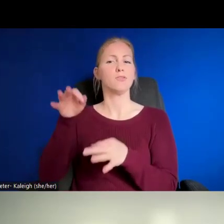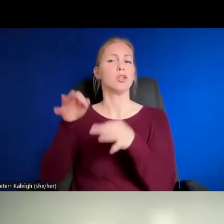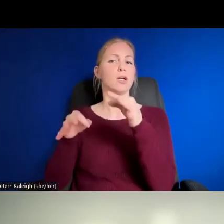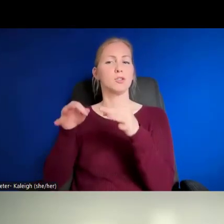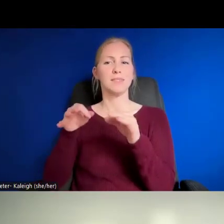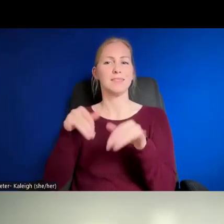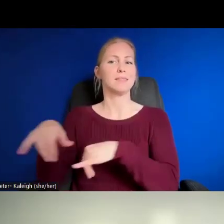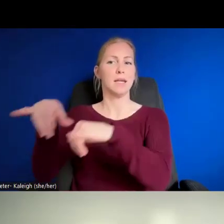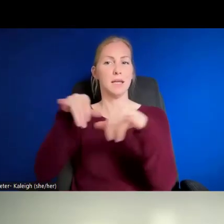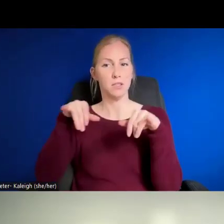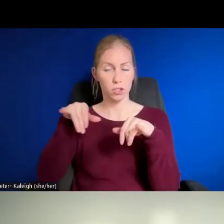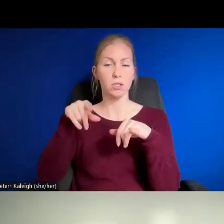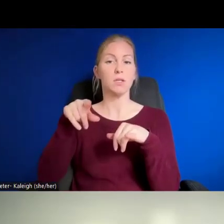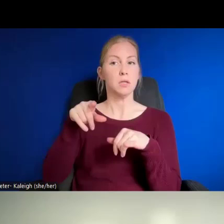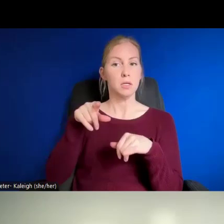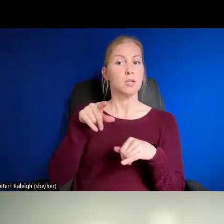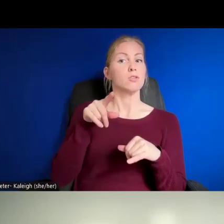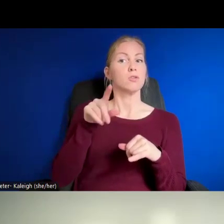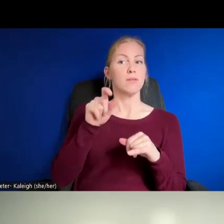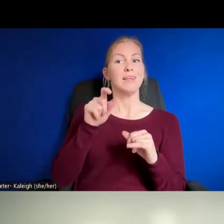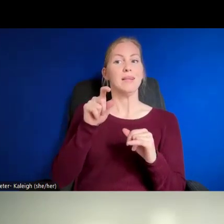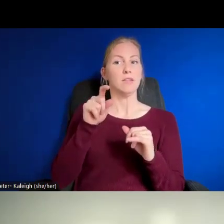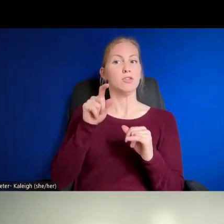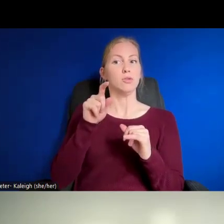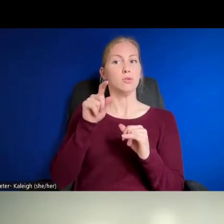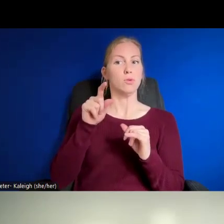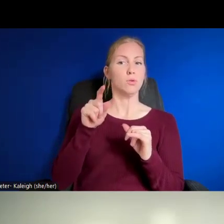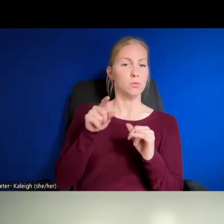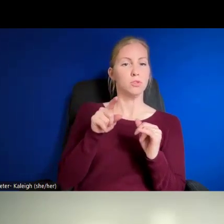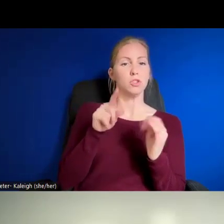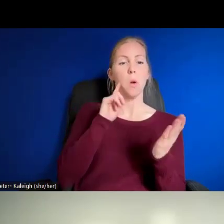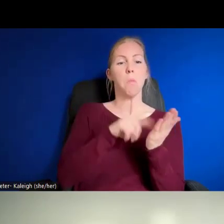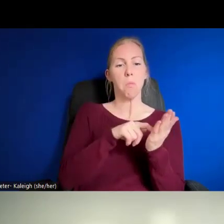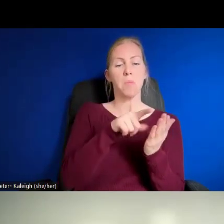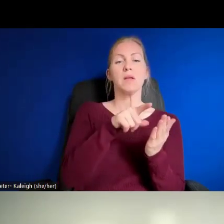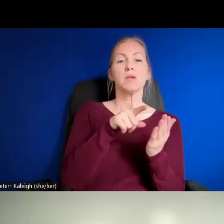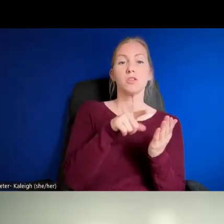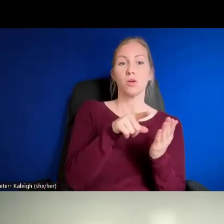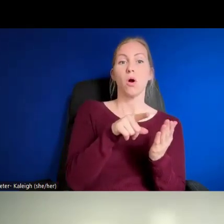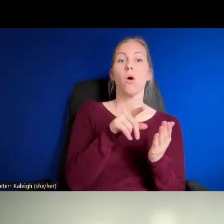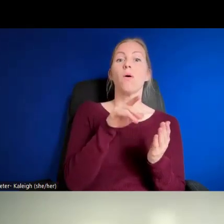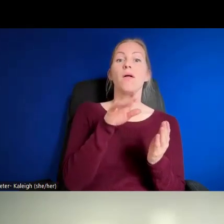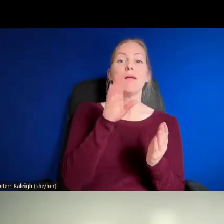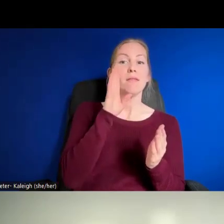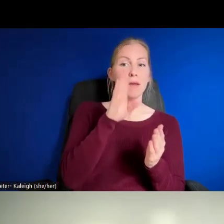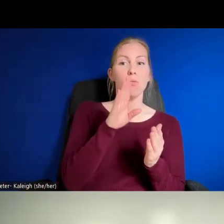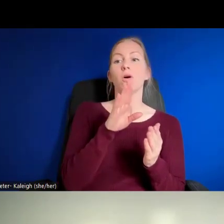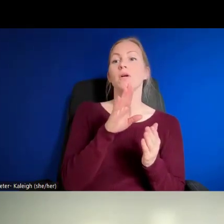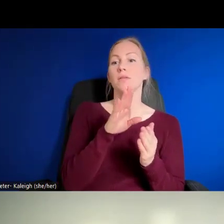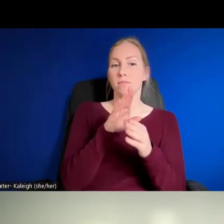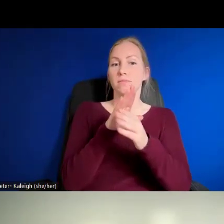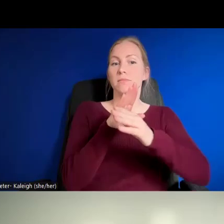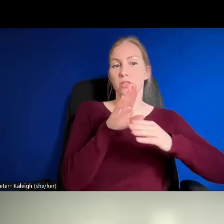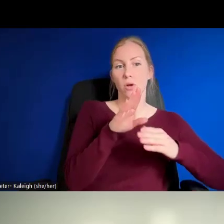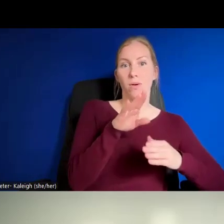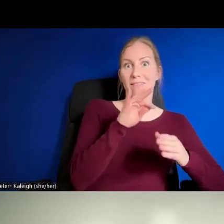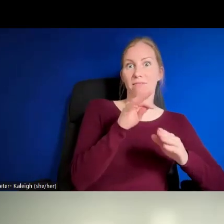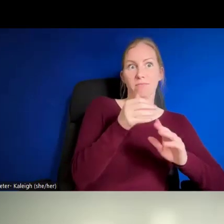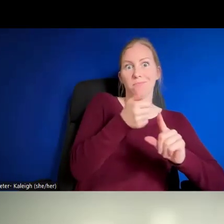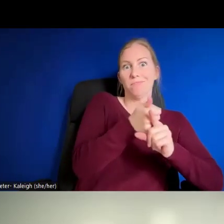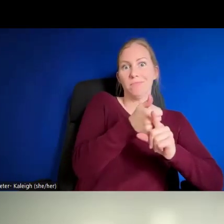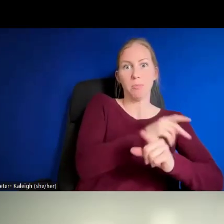accept the medication if they were competent to do so, and then the court must review and approve